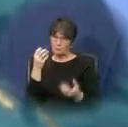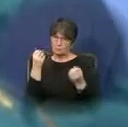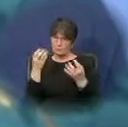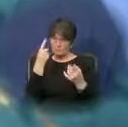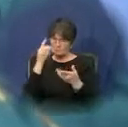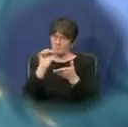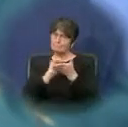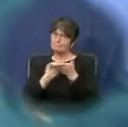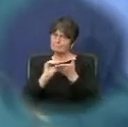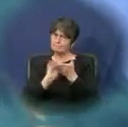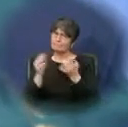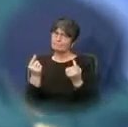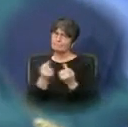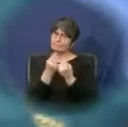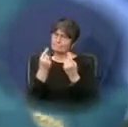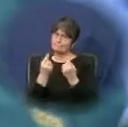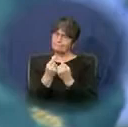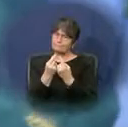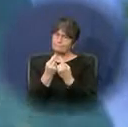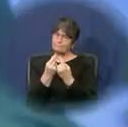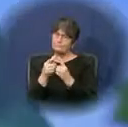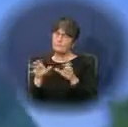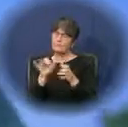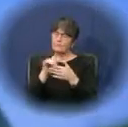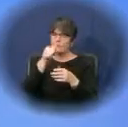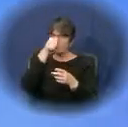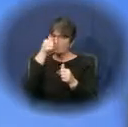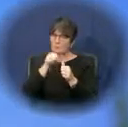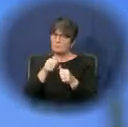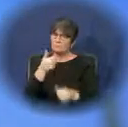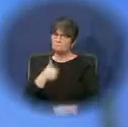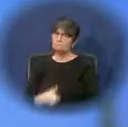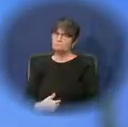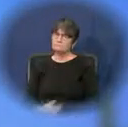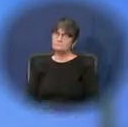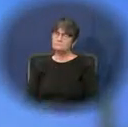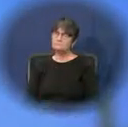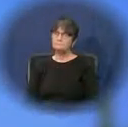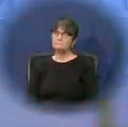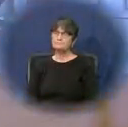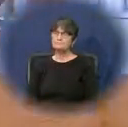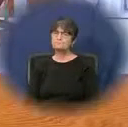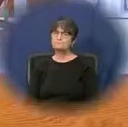for the forgiveness of sins. Do this in memory of me."